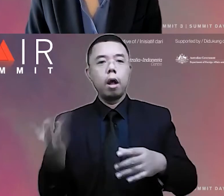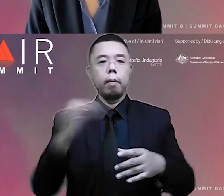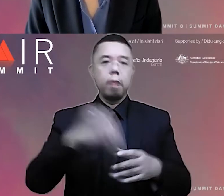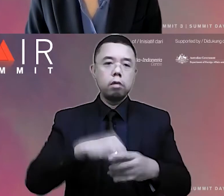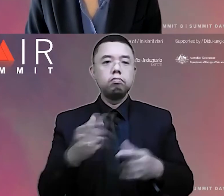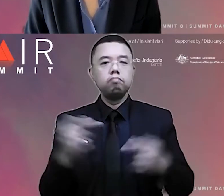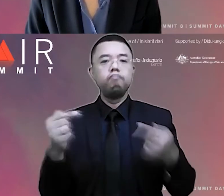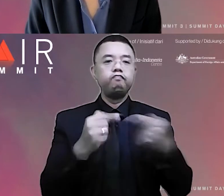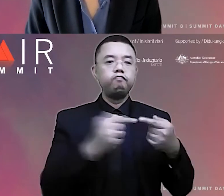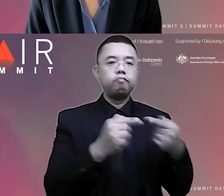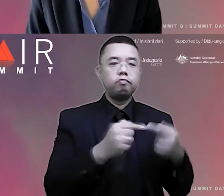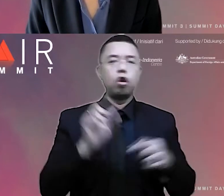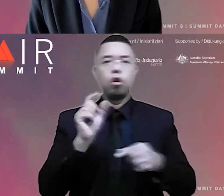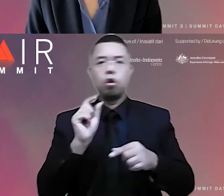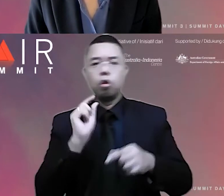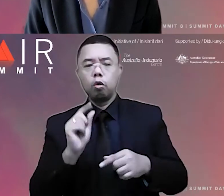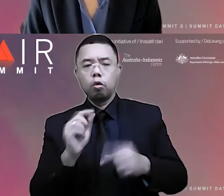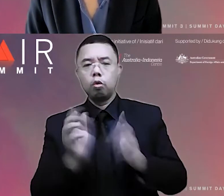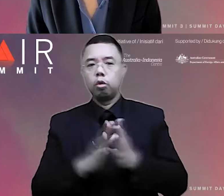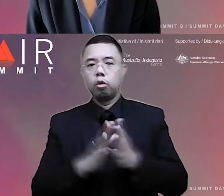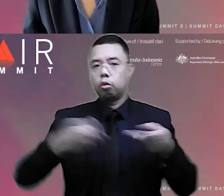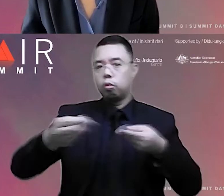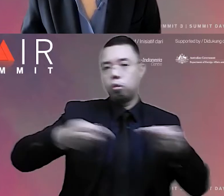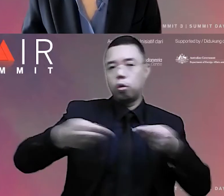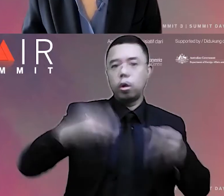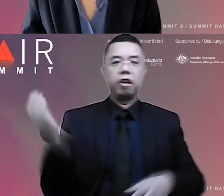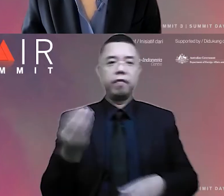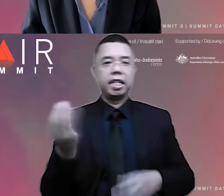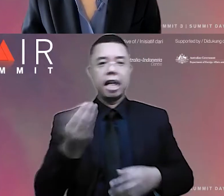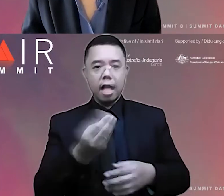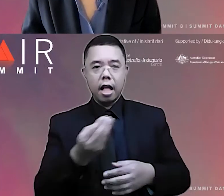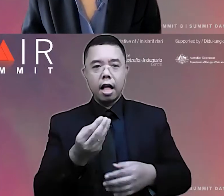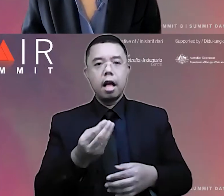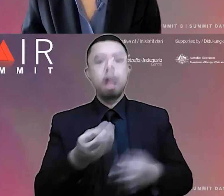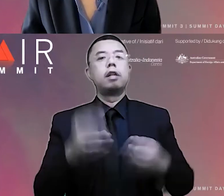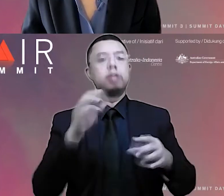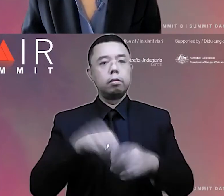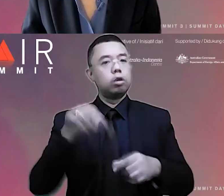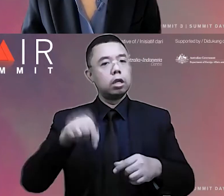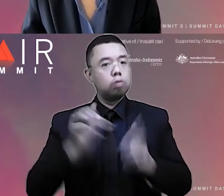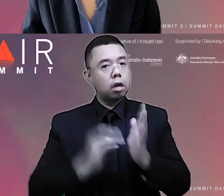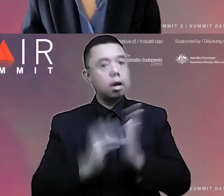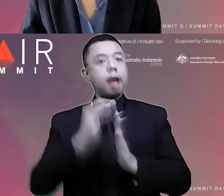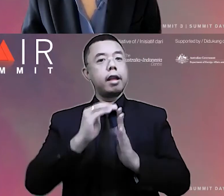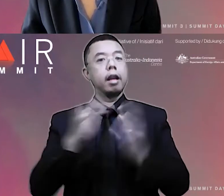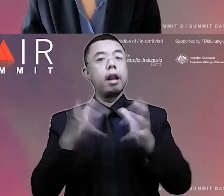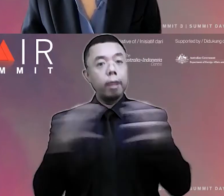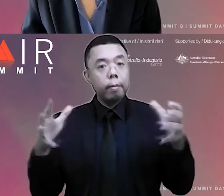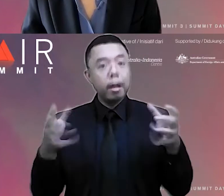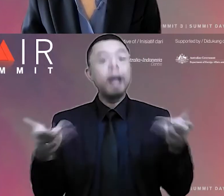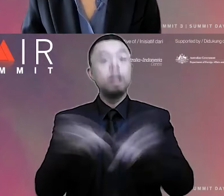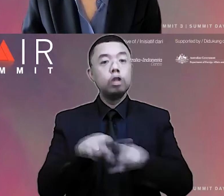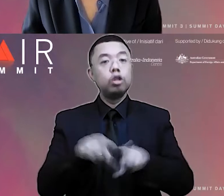pharmacy. This development is in line with relatively better COVID-19 situation. So basically, this is